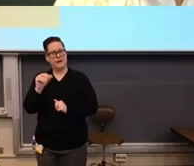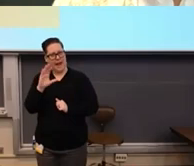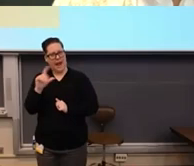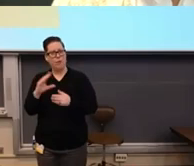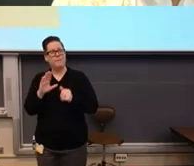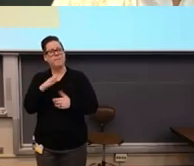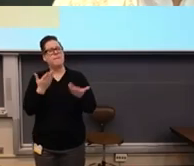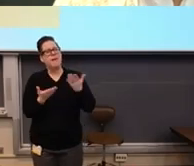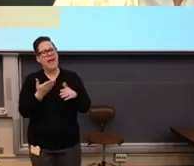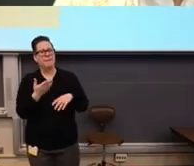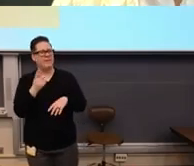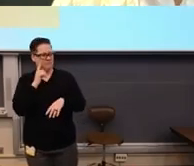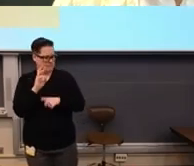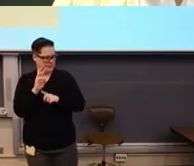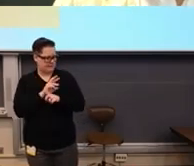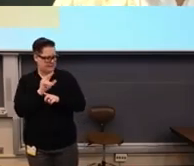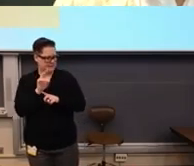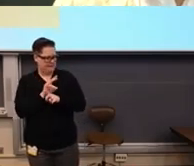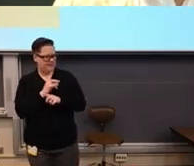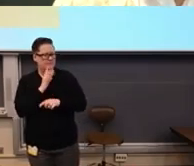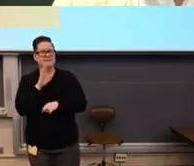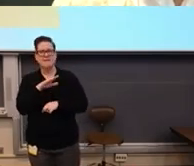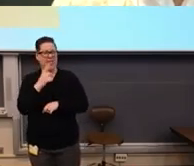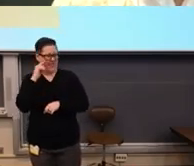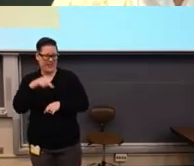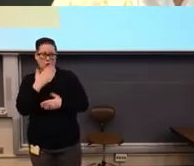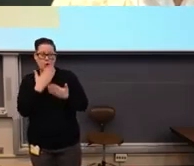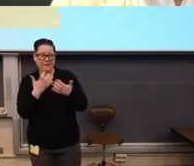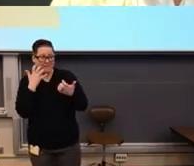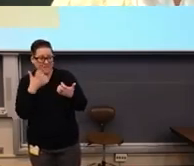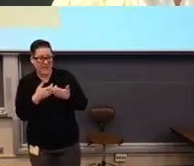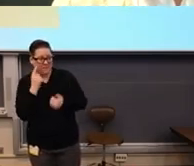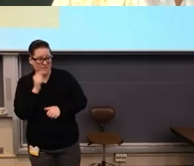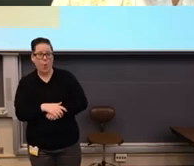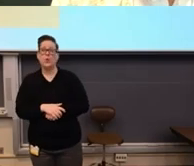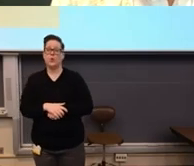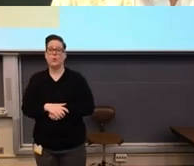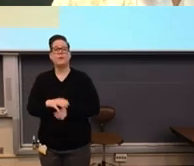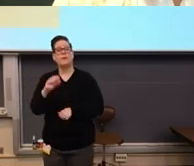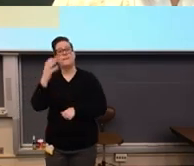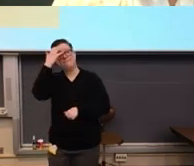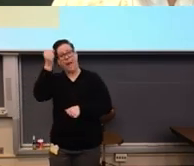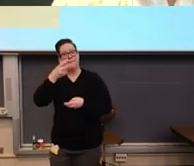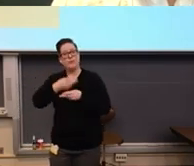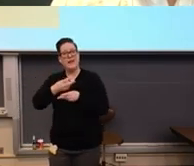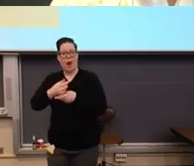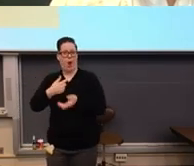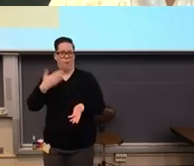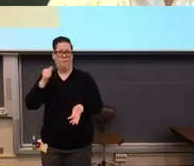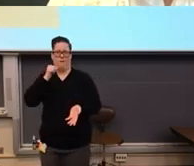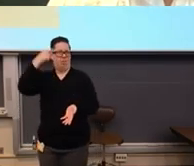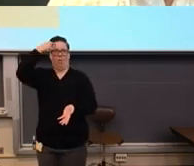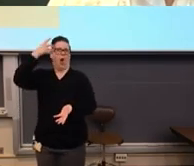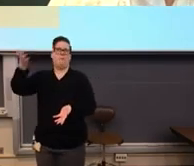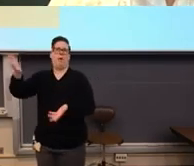maybe after 6 or 7 months, I think this might be a really good fit for you. And memory care was not on my radar at all,